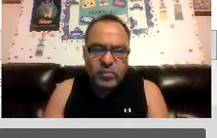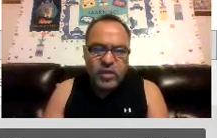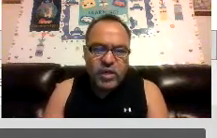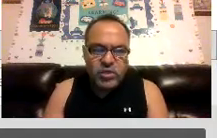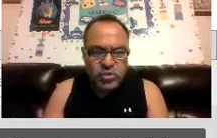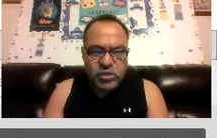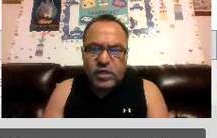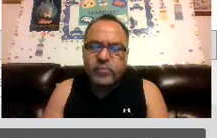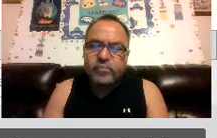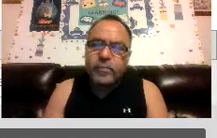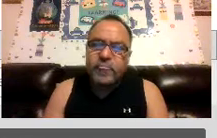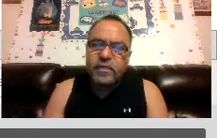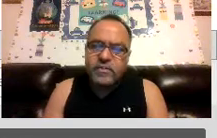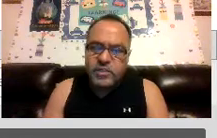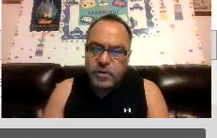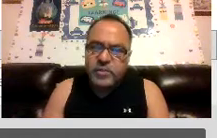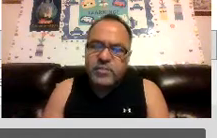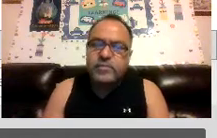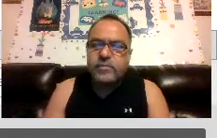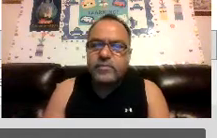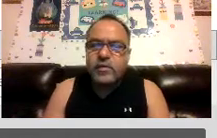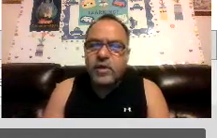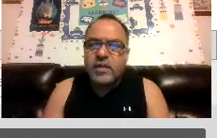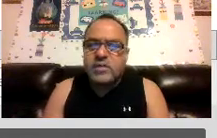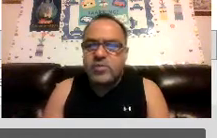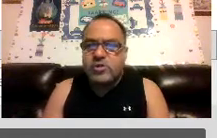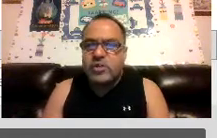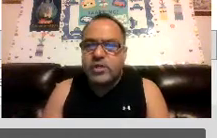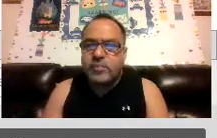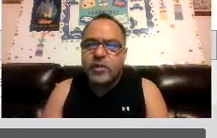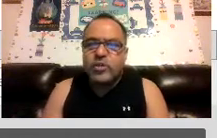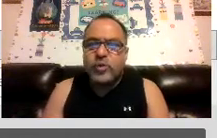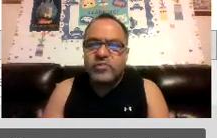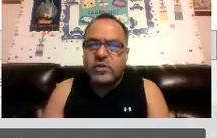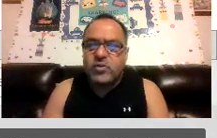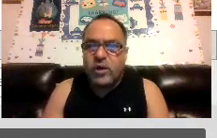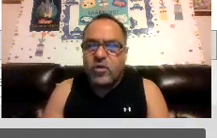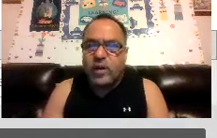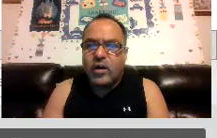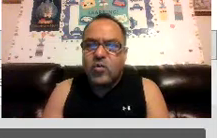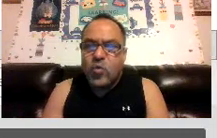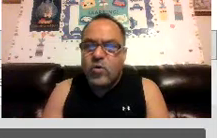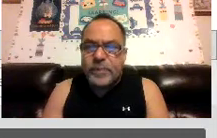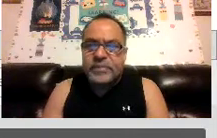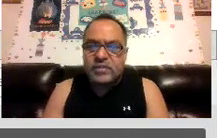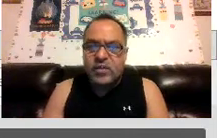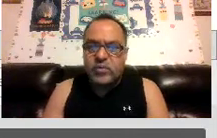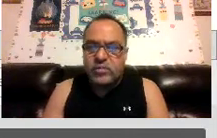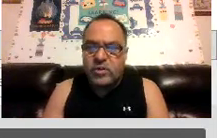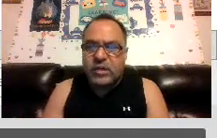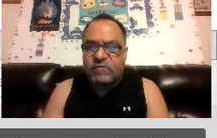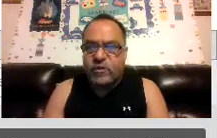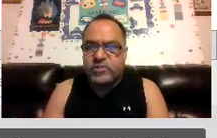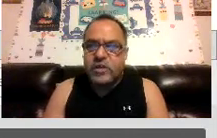between them and turned it on. The experiment. As the computer started up, the twins started to argue about what website they